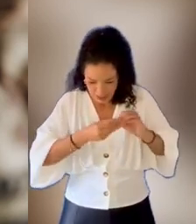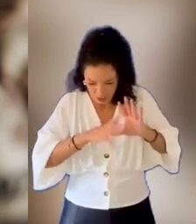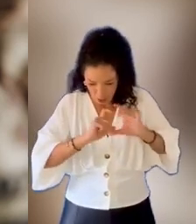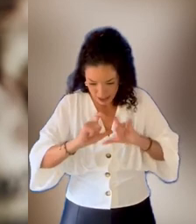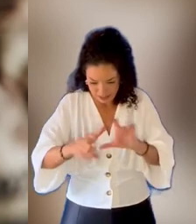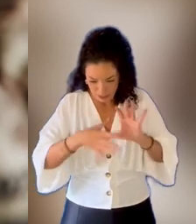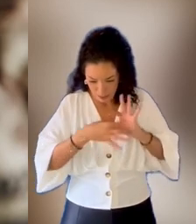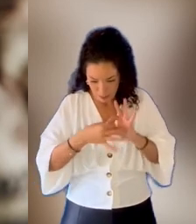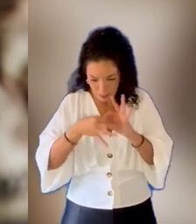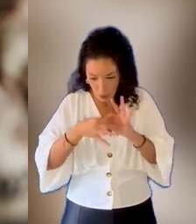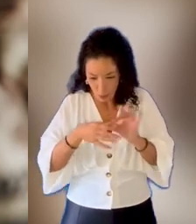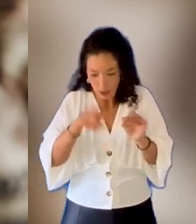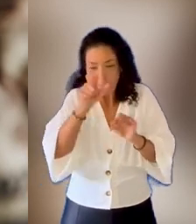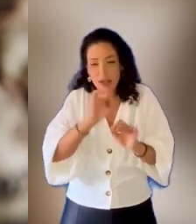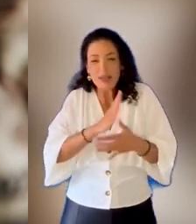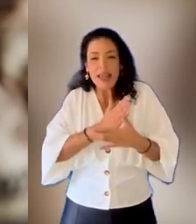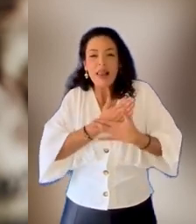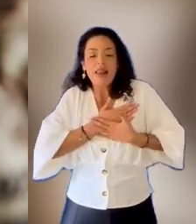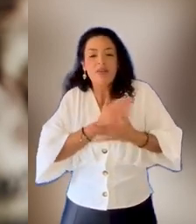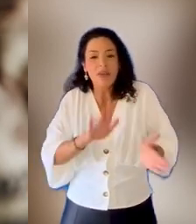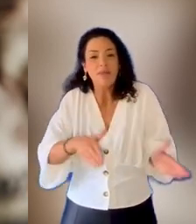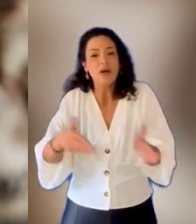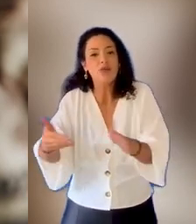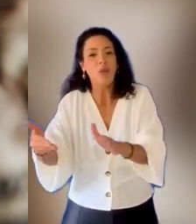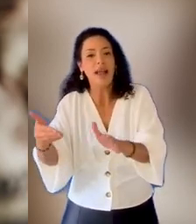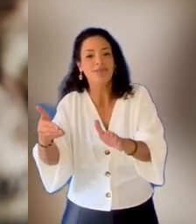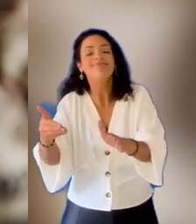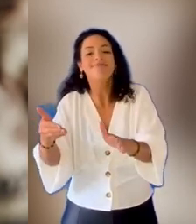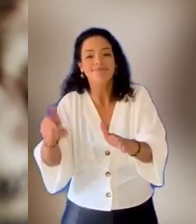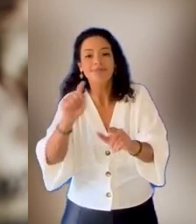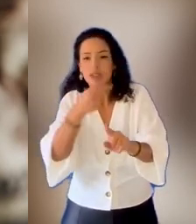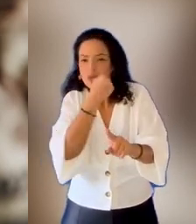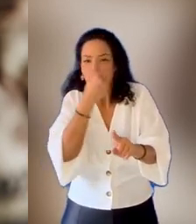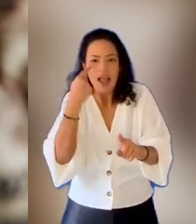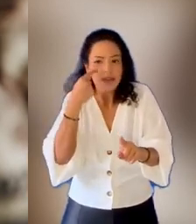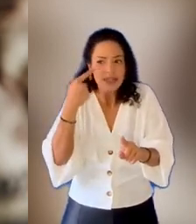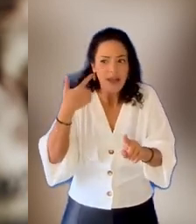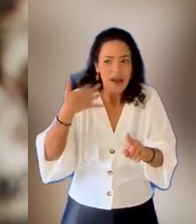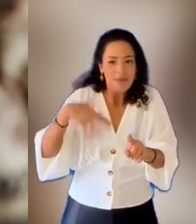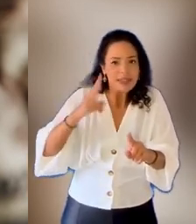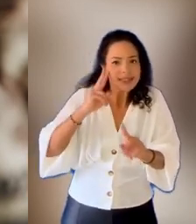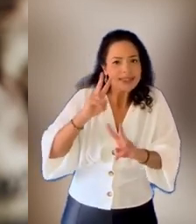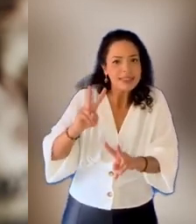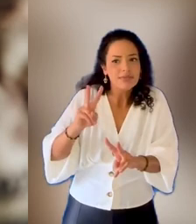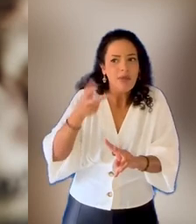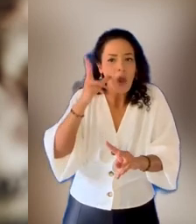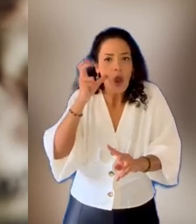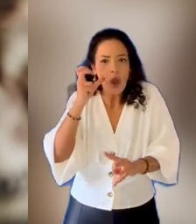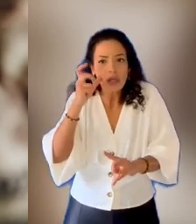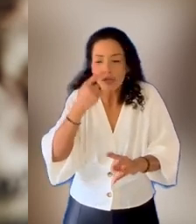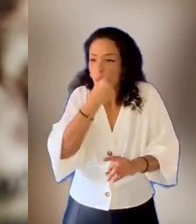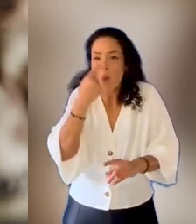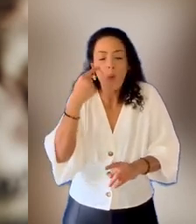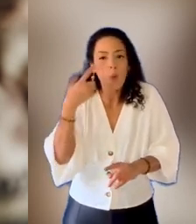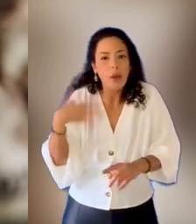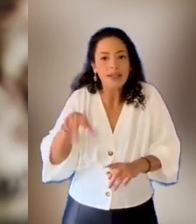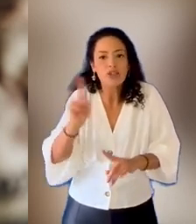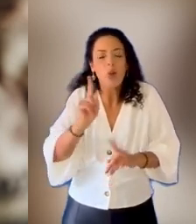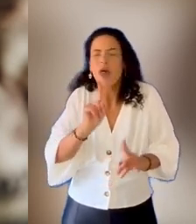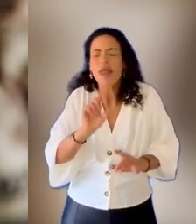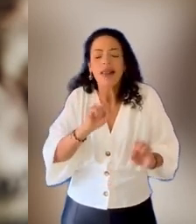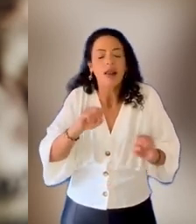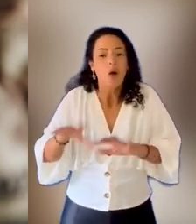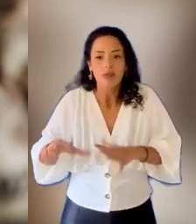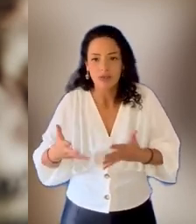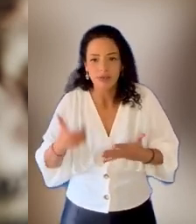loved one, bringing comfort, but as evidence that I had seen them, heard them, and that I had been witness to all that they had lost. Finding